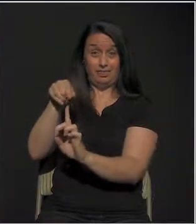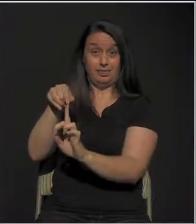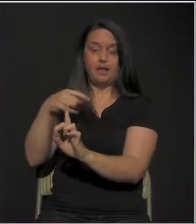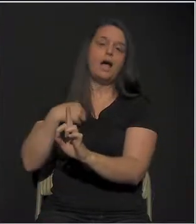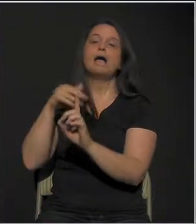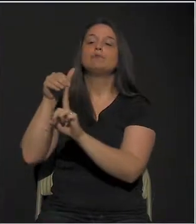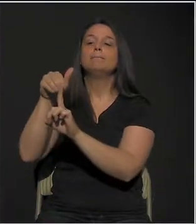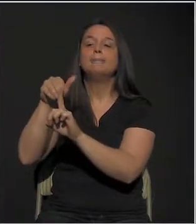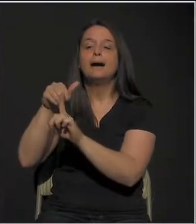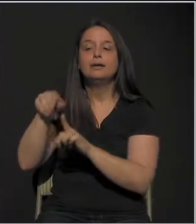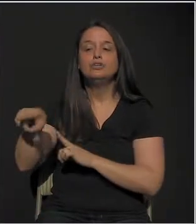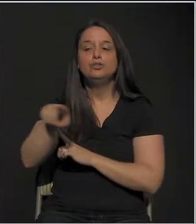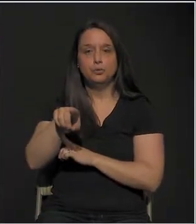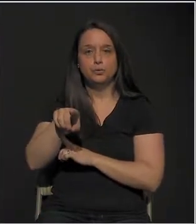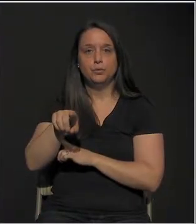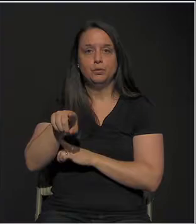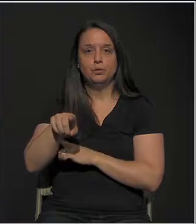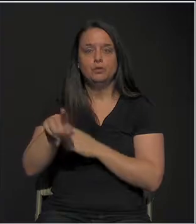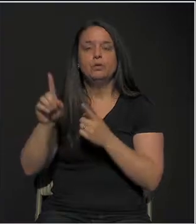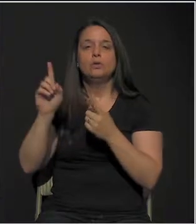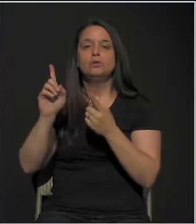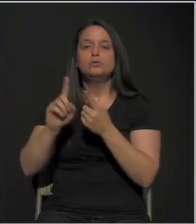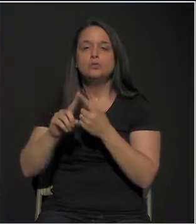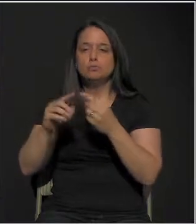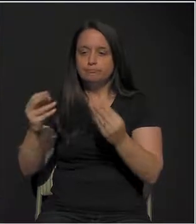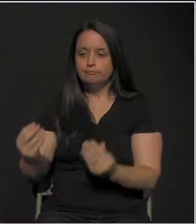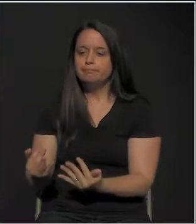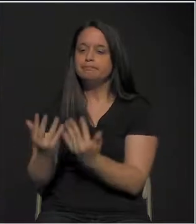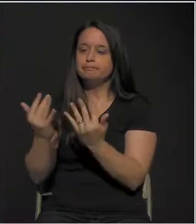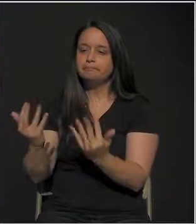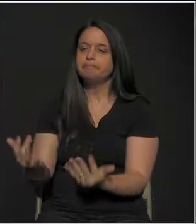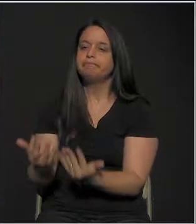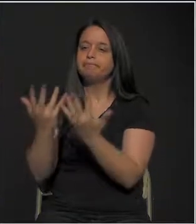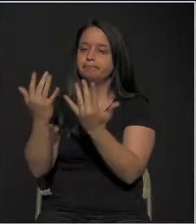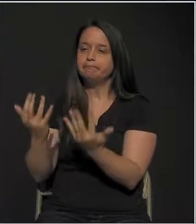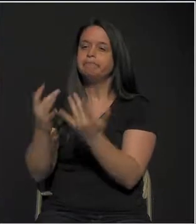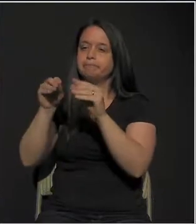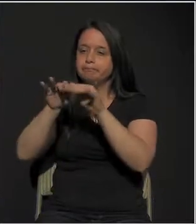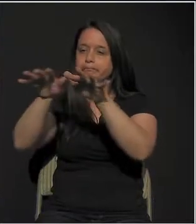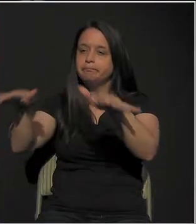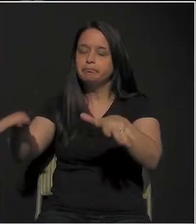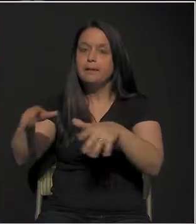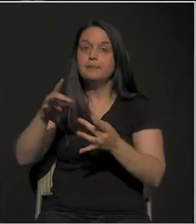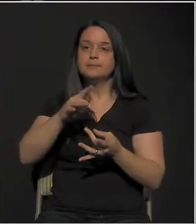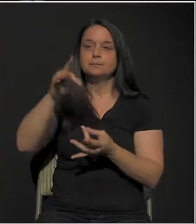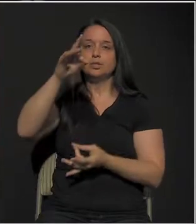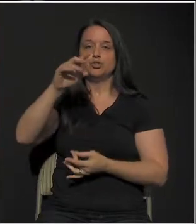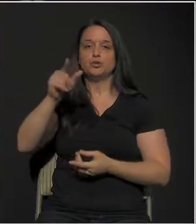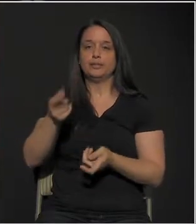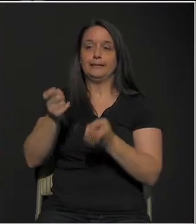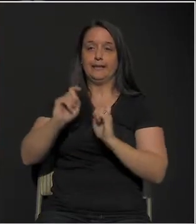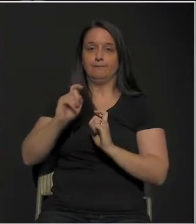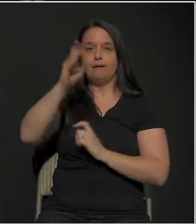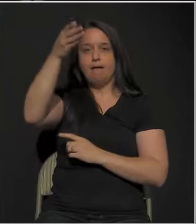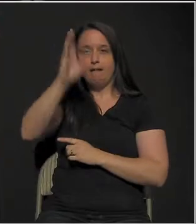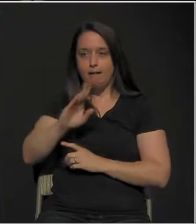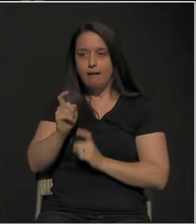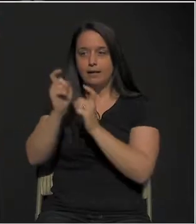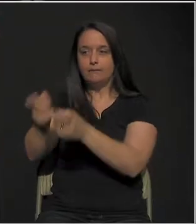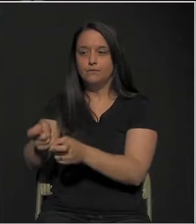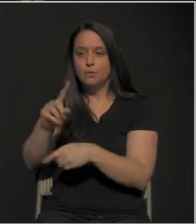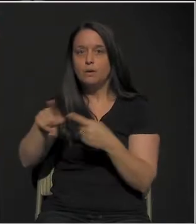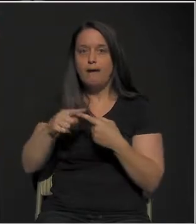you to fan into flames the spiritual gift God gave you when I laid hands on